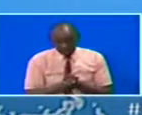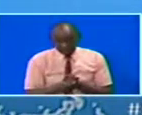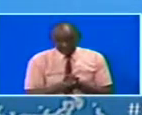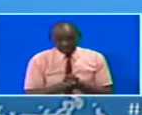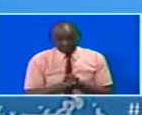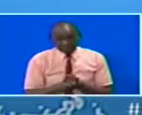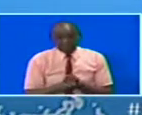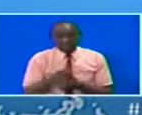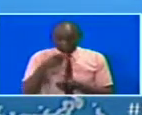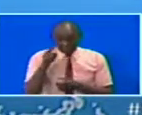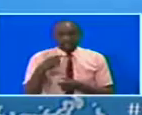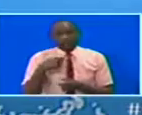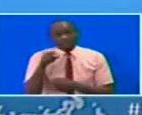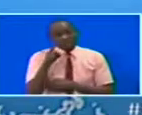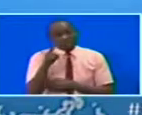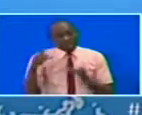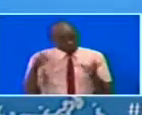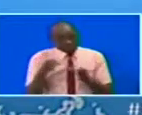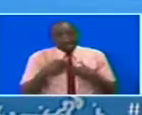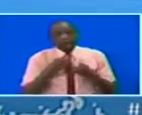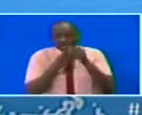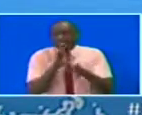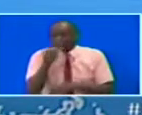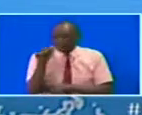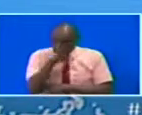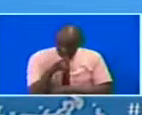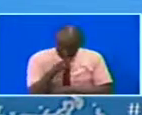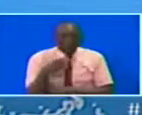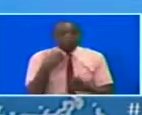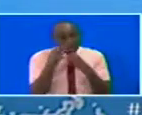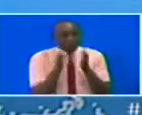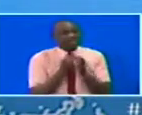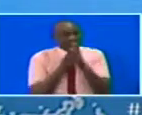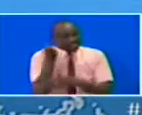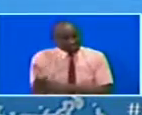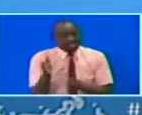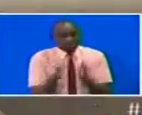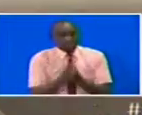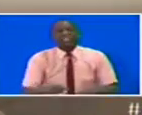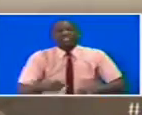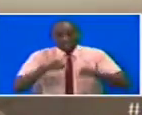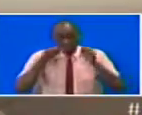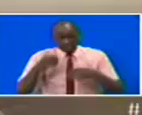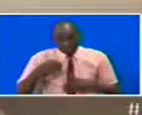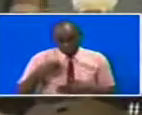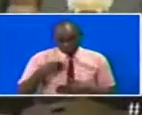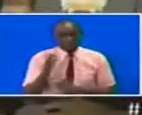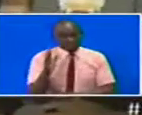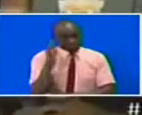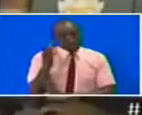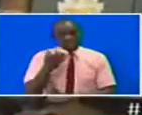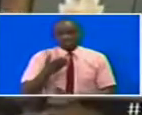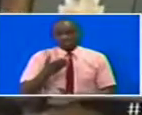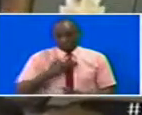one community. According to some leaders who have managed to speak to, including the chairman of Security